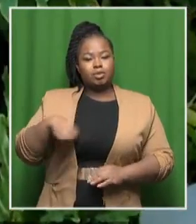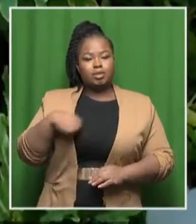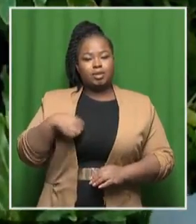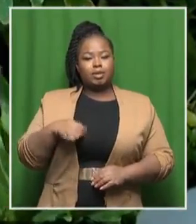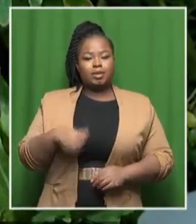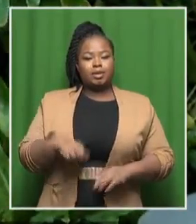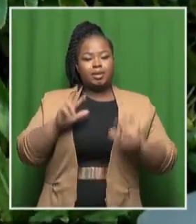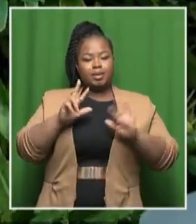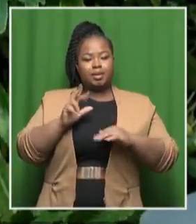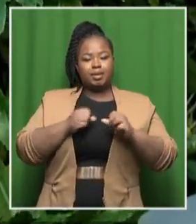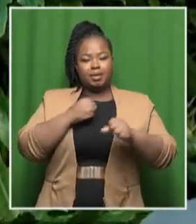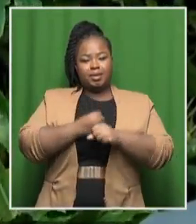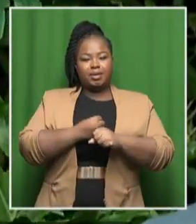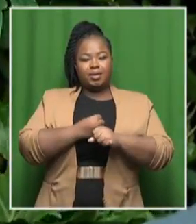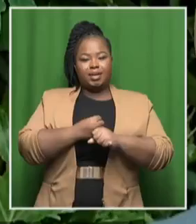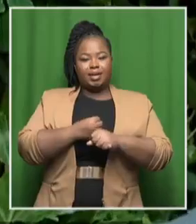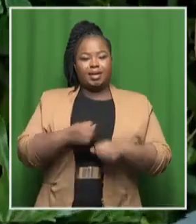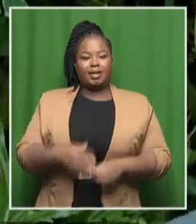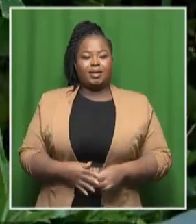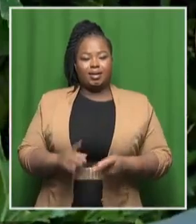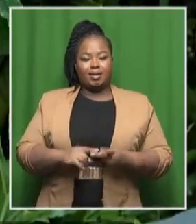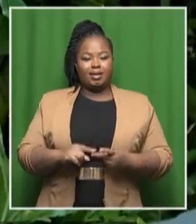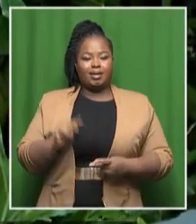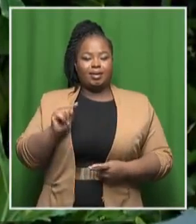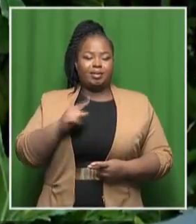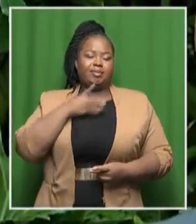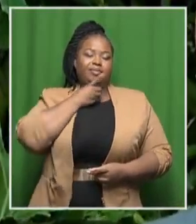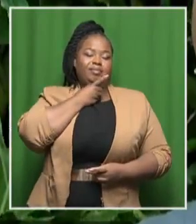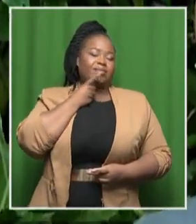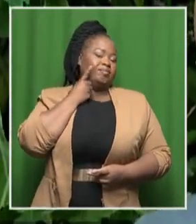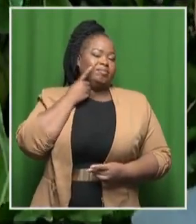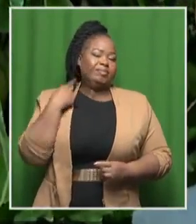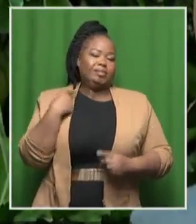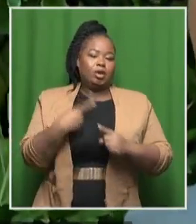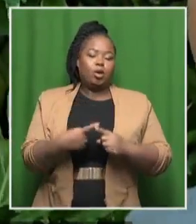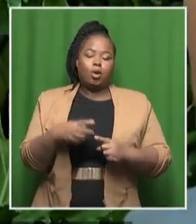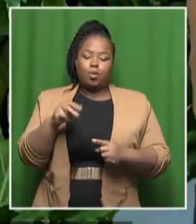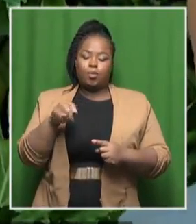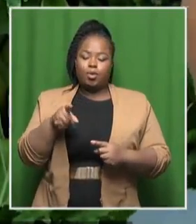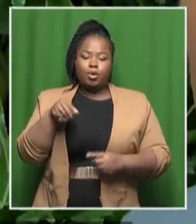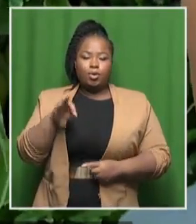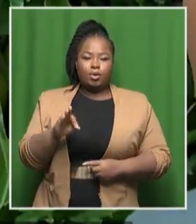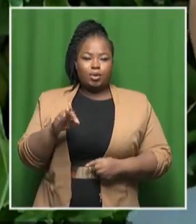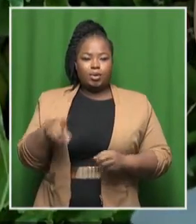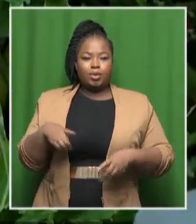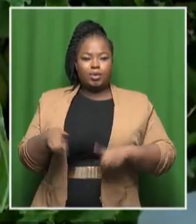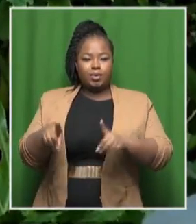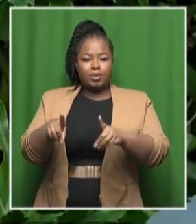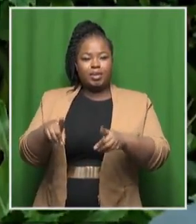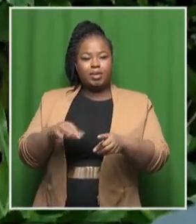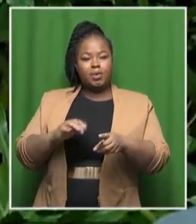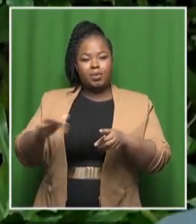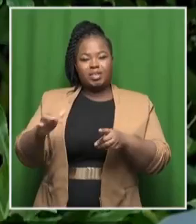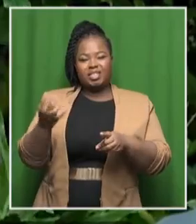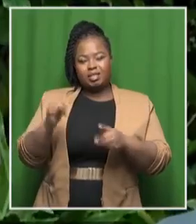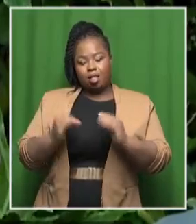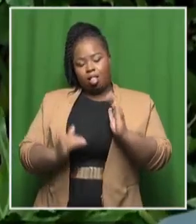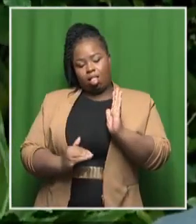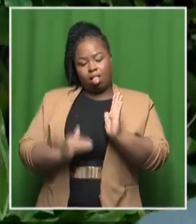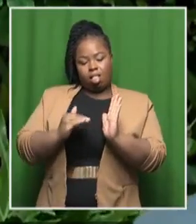8-year drought, as of last year November, the Mpofu Dam is still sitting at 40%, and as a result